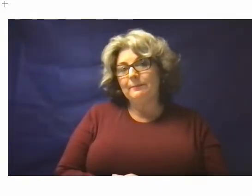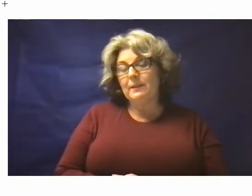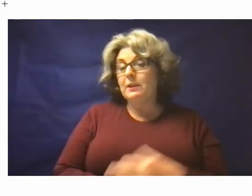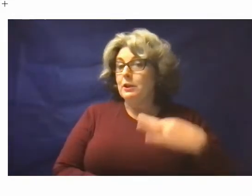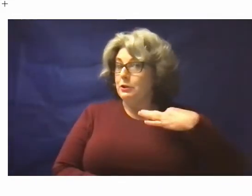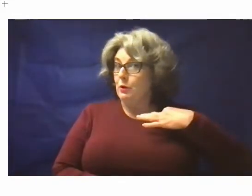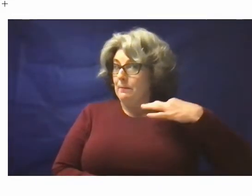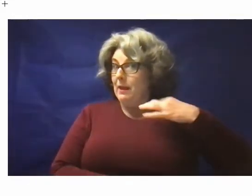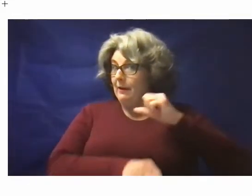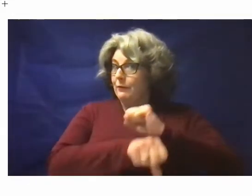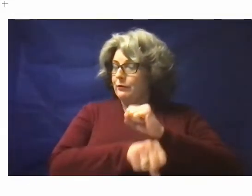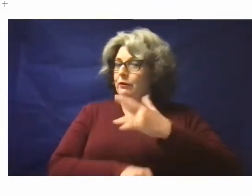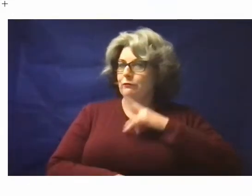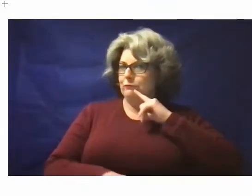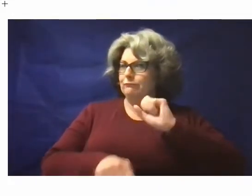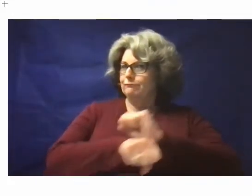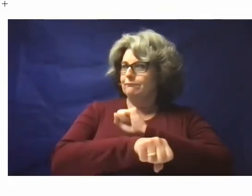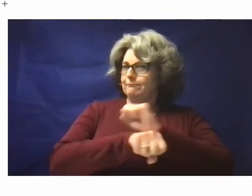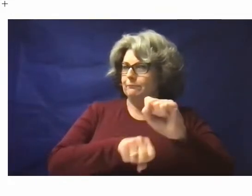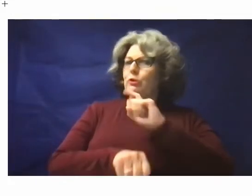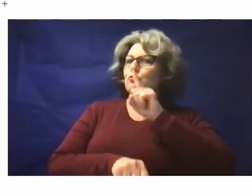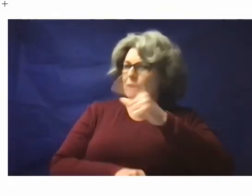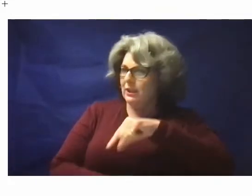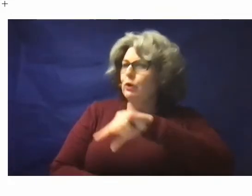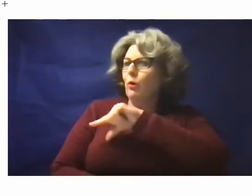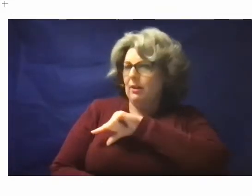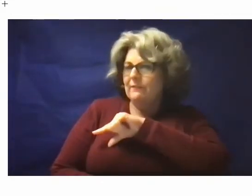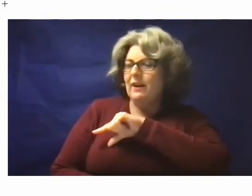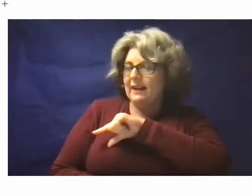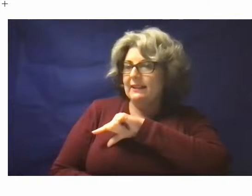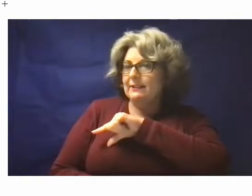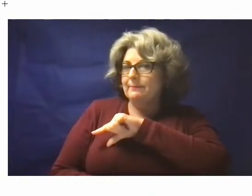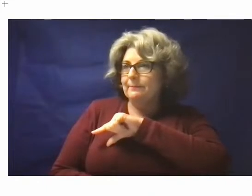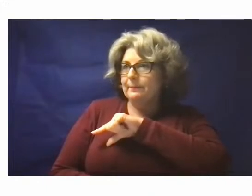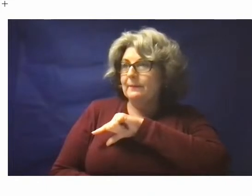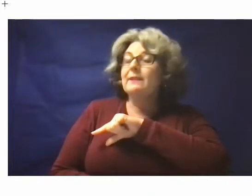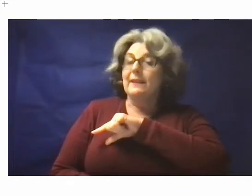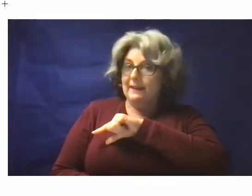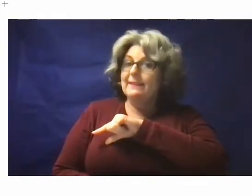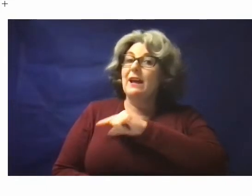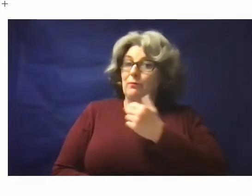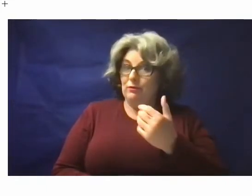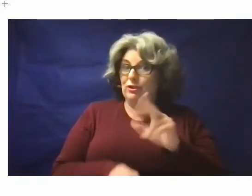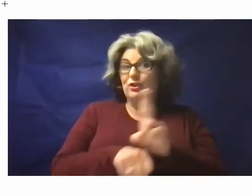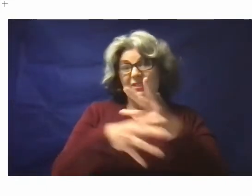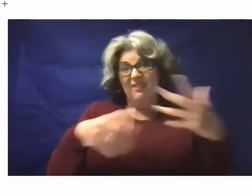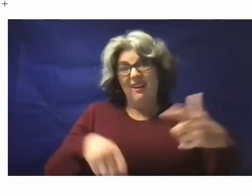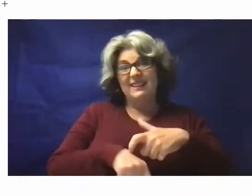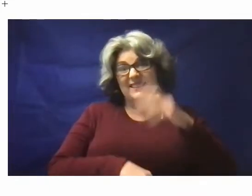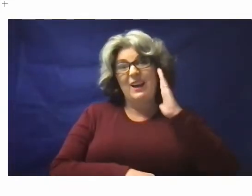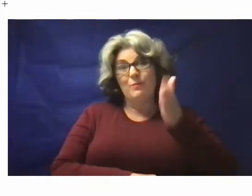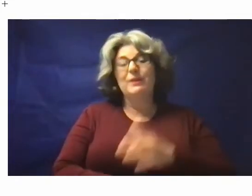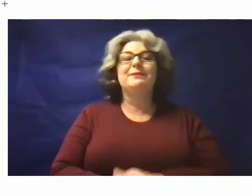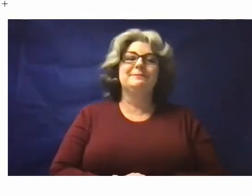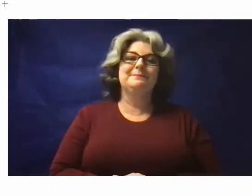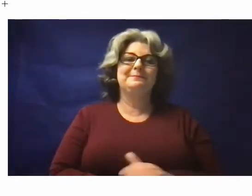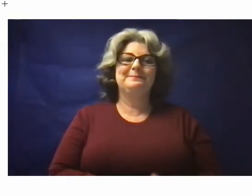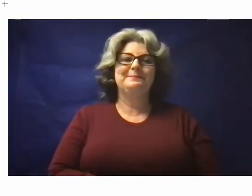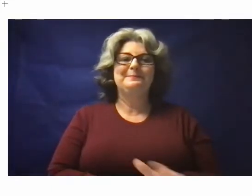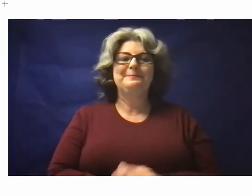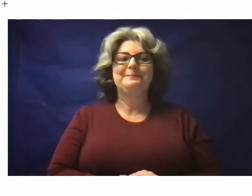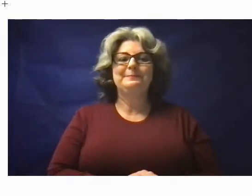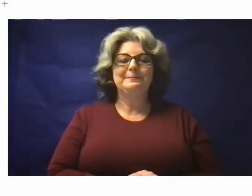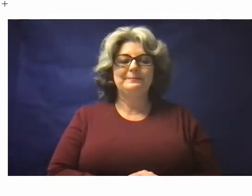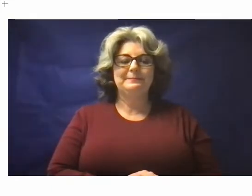jobs that you feel that you really qualify for, and that will take a lot of your time for sure. Yeah, excellent. And